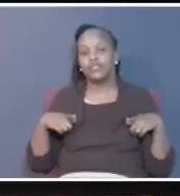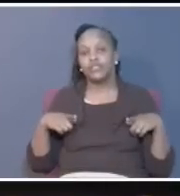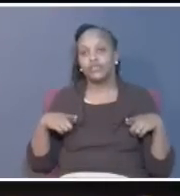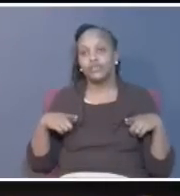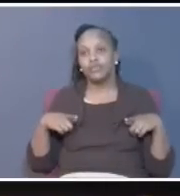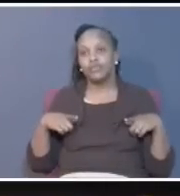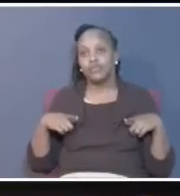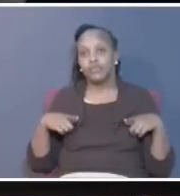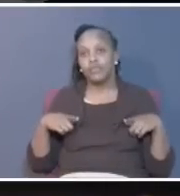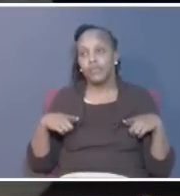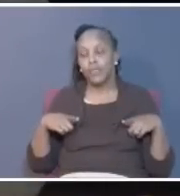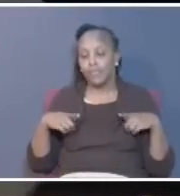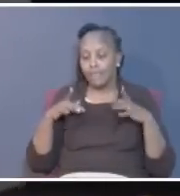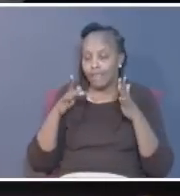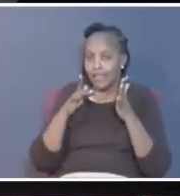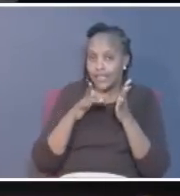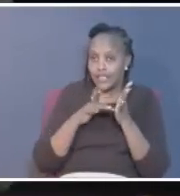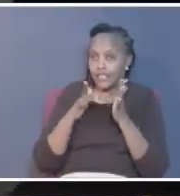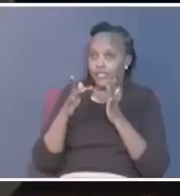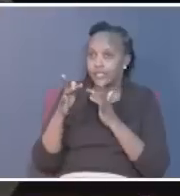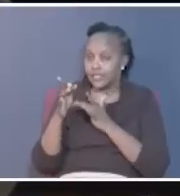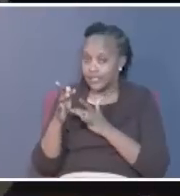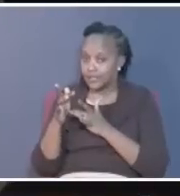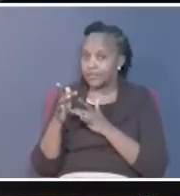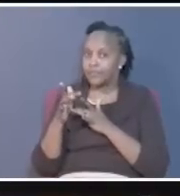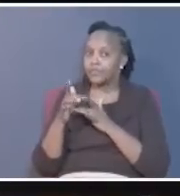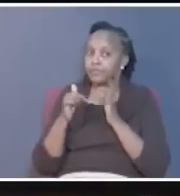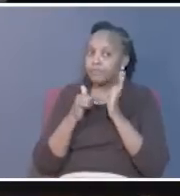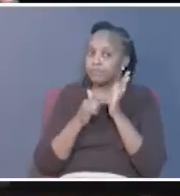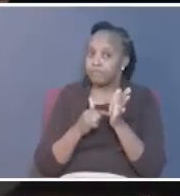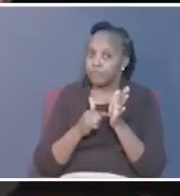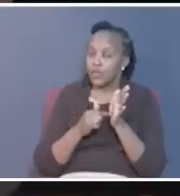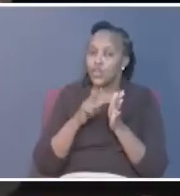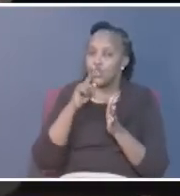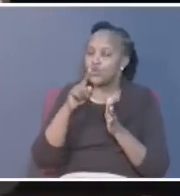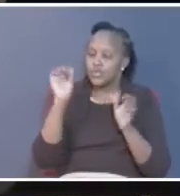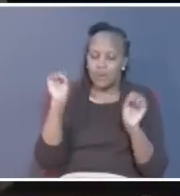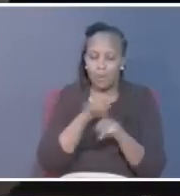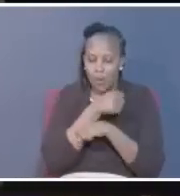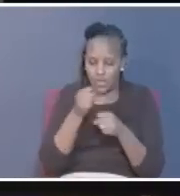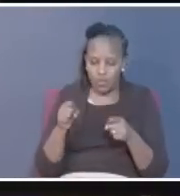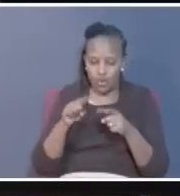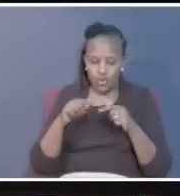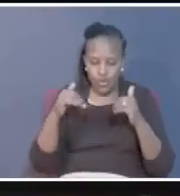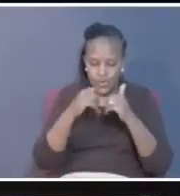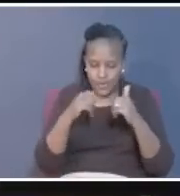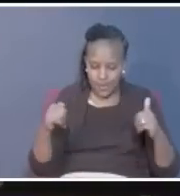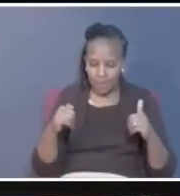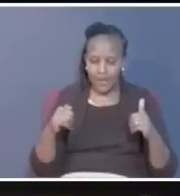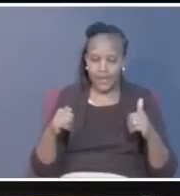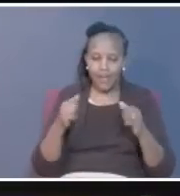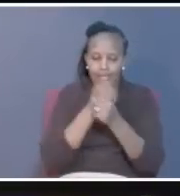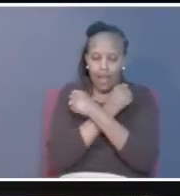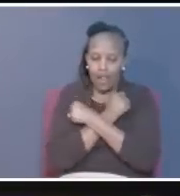this, Jesus was affirming that you cannot separate the love for God from the love for one's